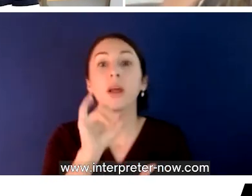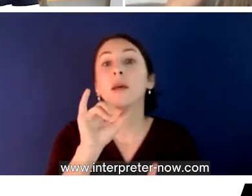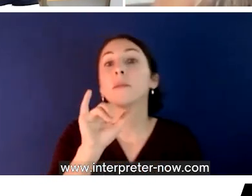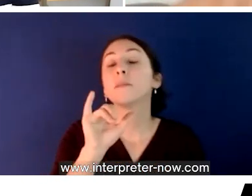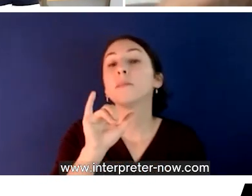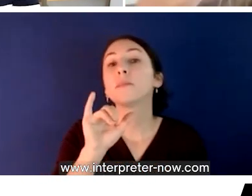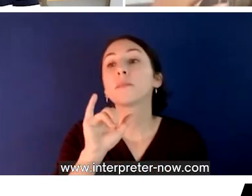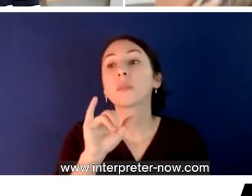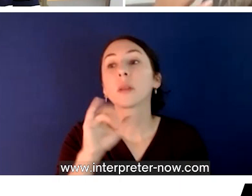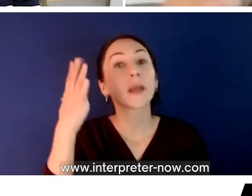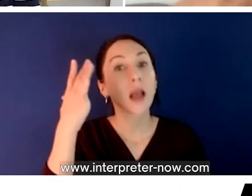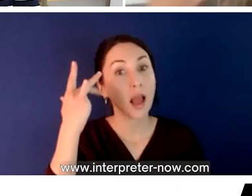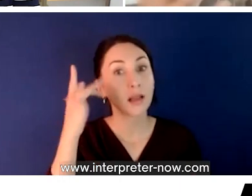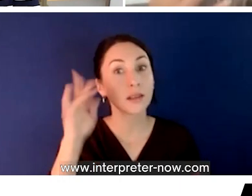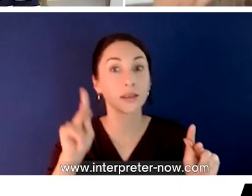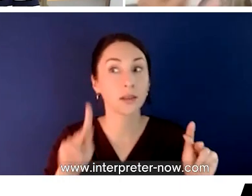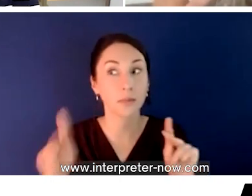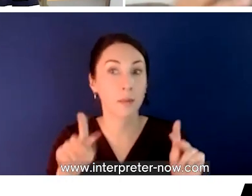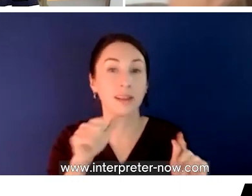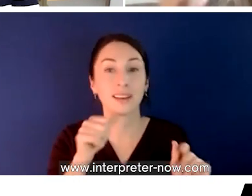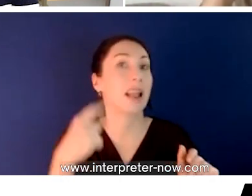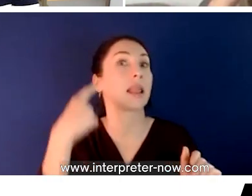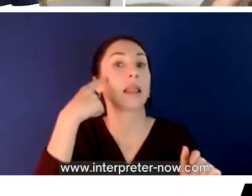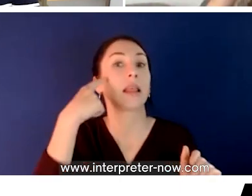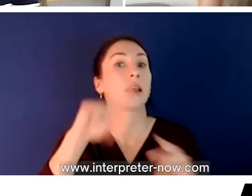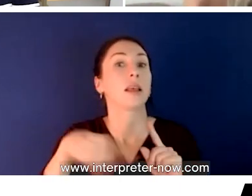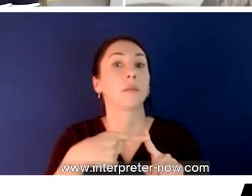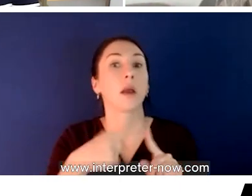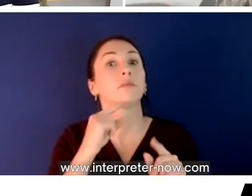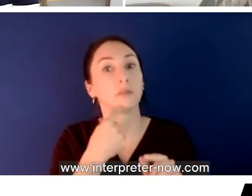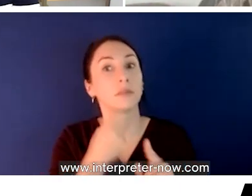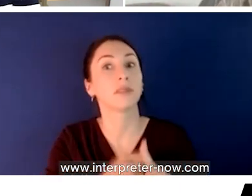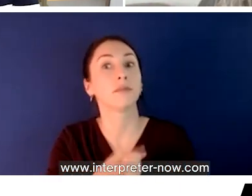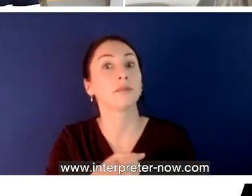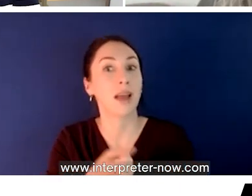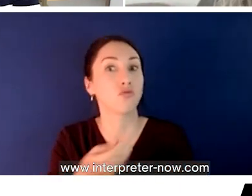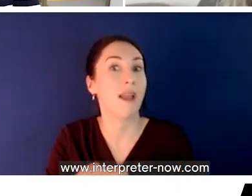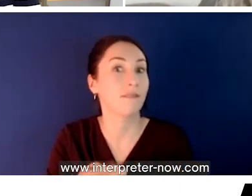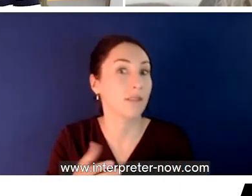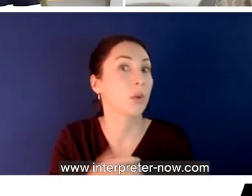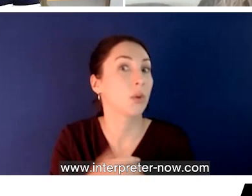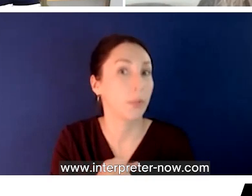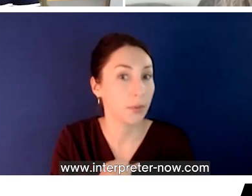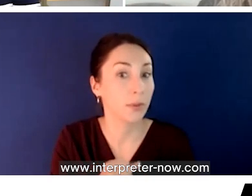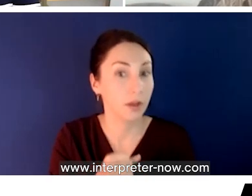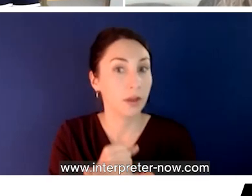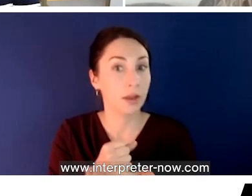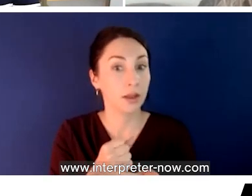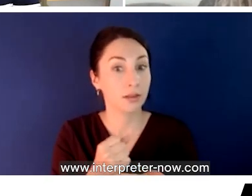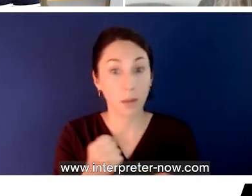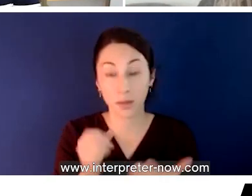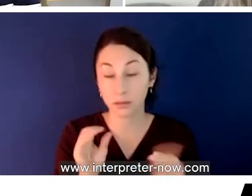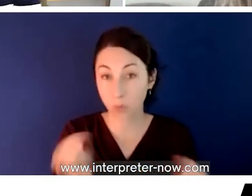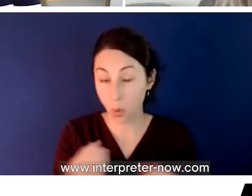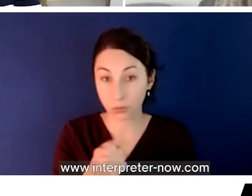aren't, again, thinking about the real impact on the bottom line, and it really is, it's no joke.